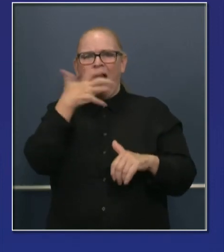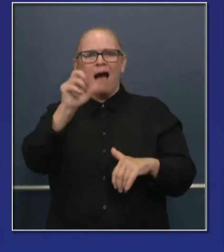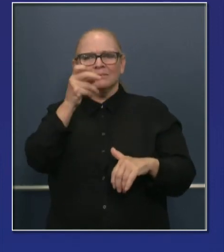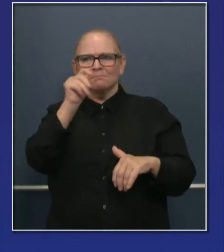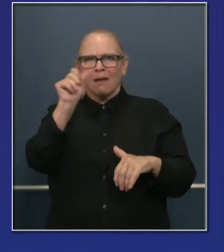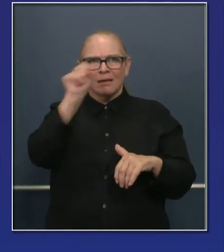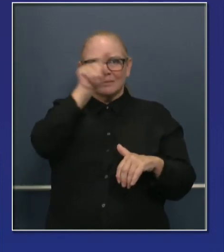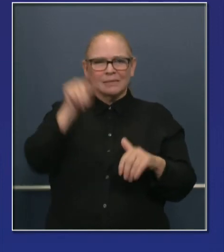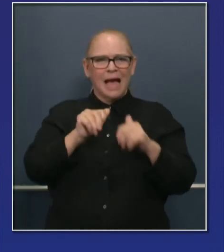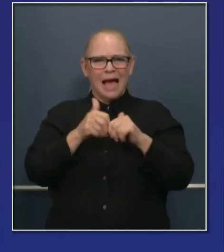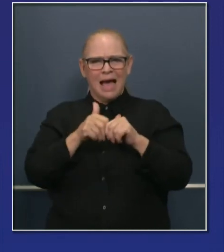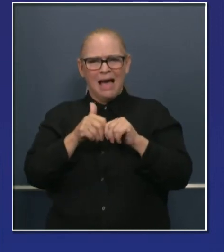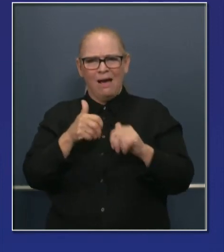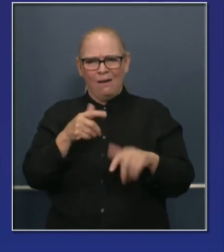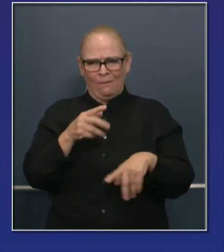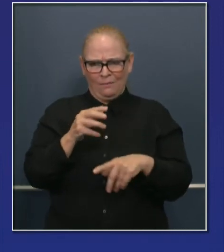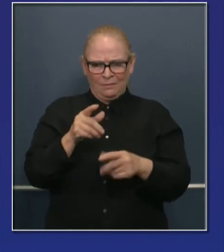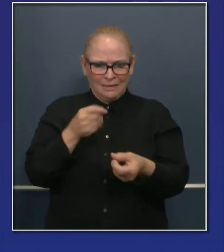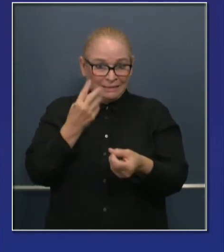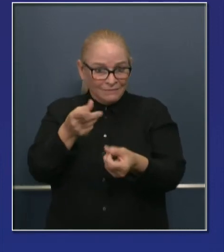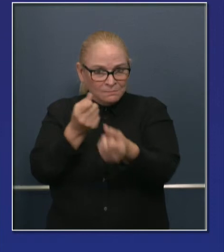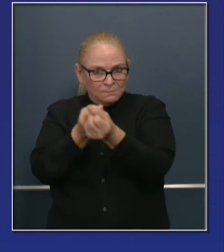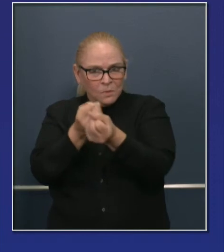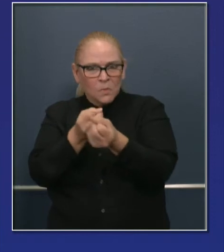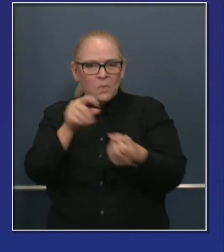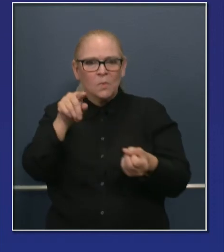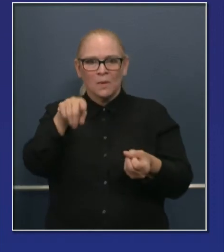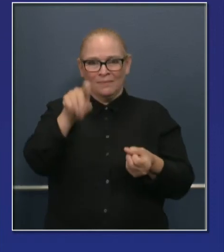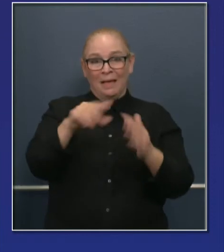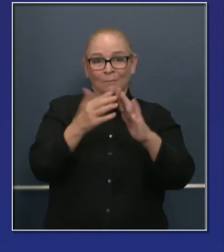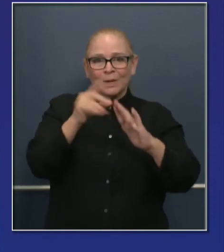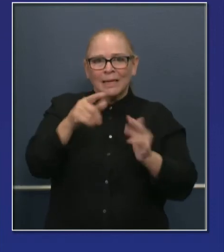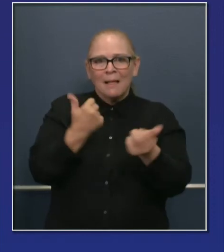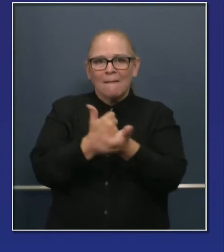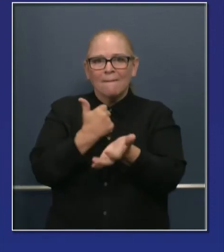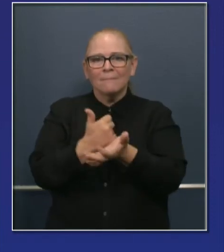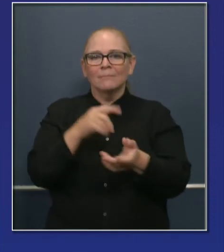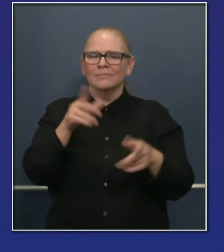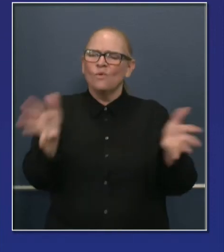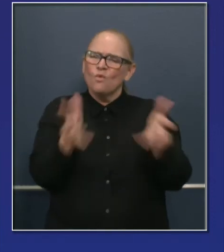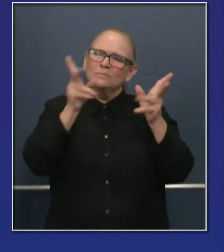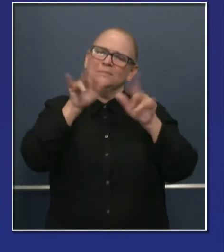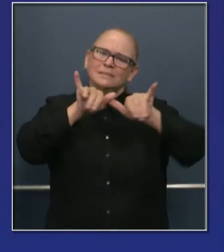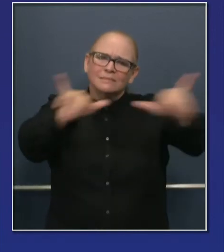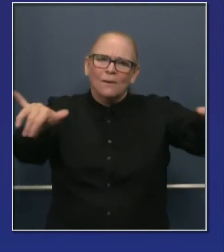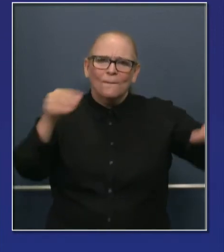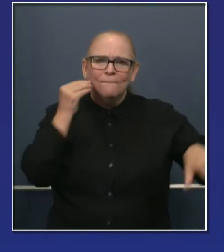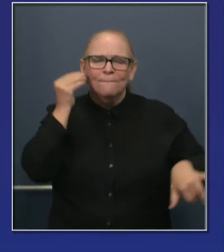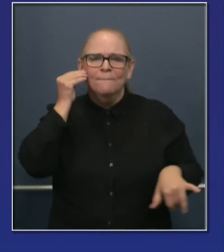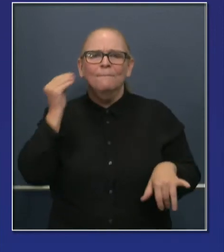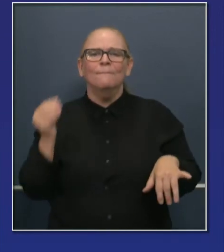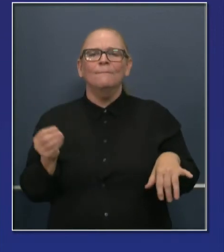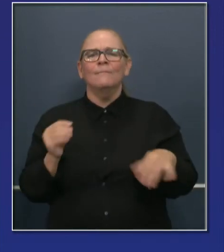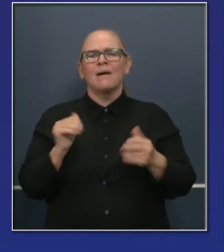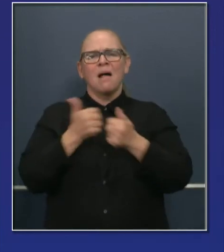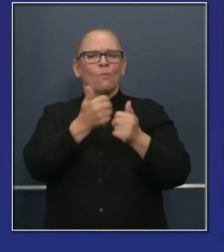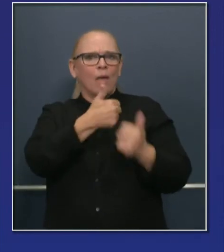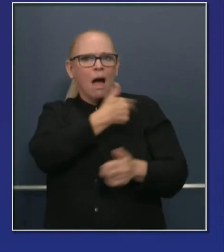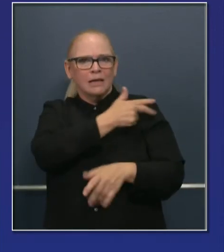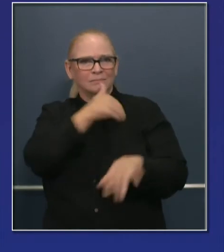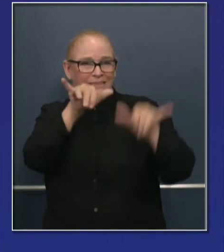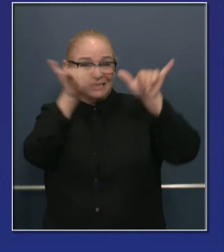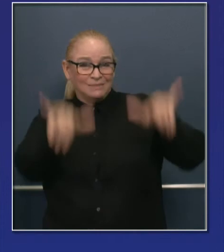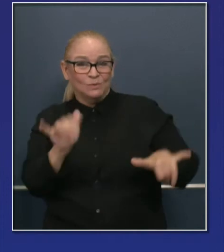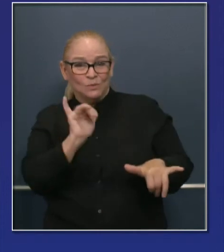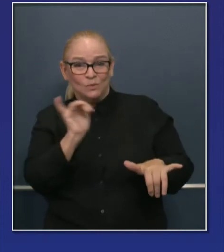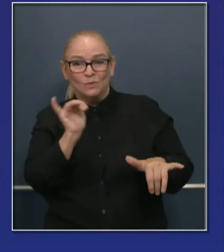tracers, isolate, quarantine people, and ultimately mitigate the impact to our hospital system and into our ICUs.